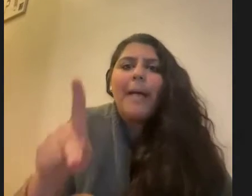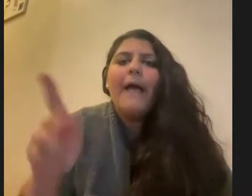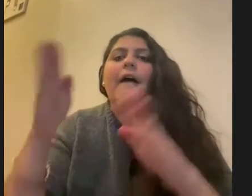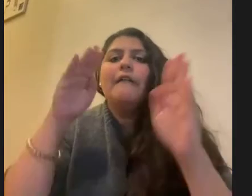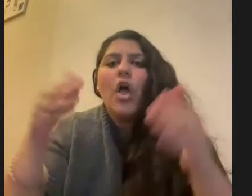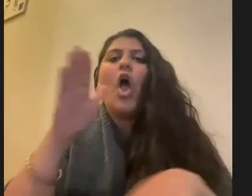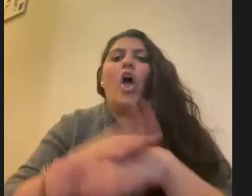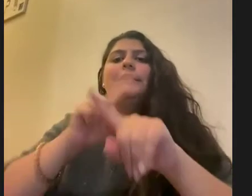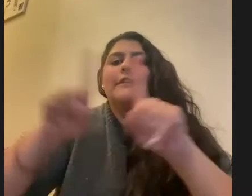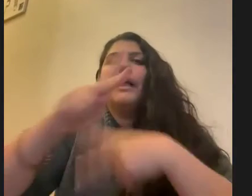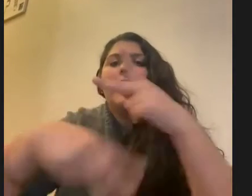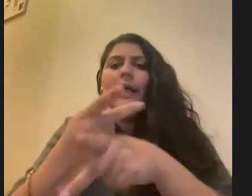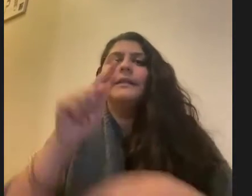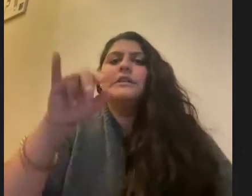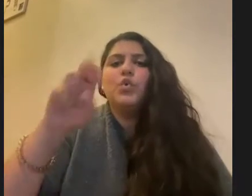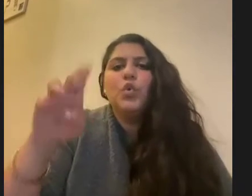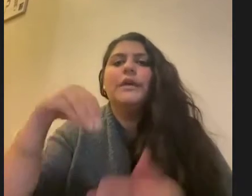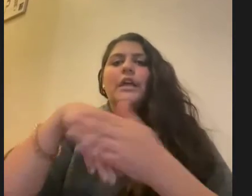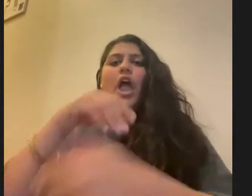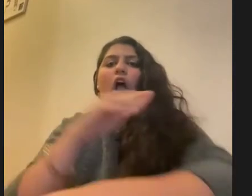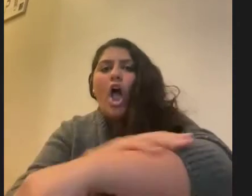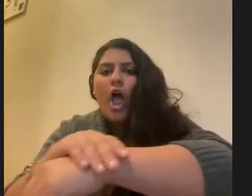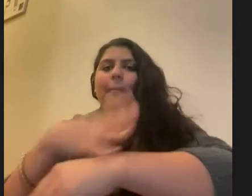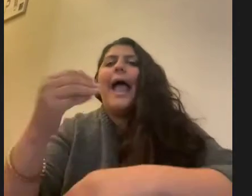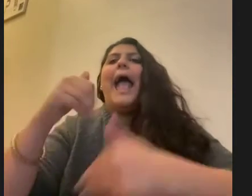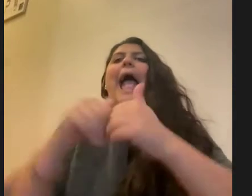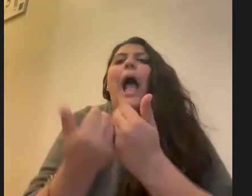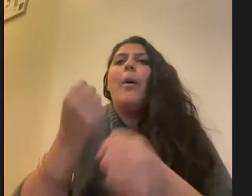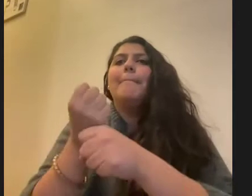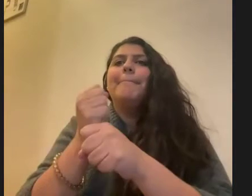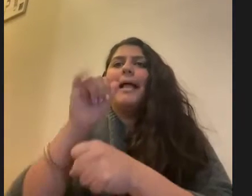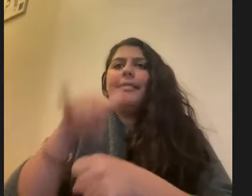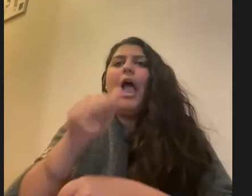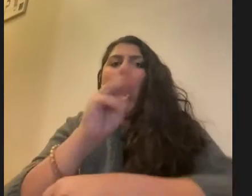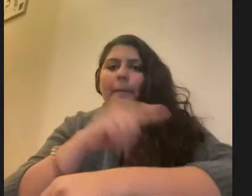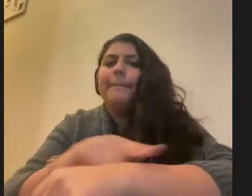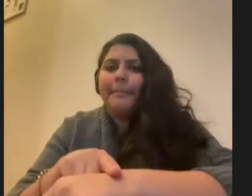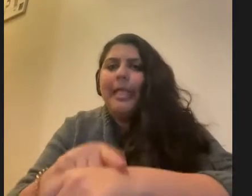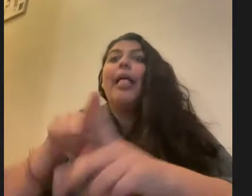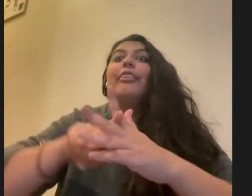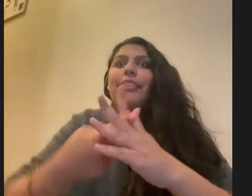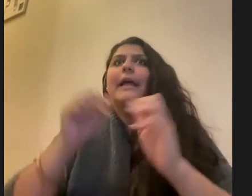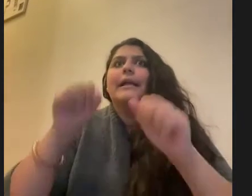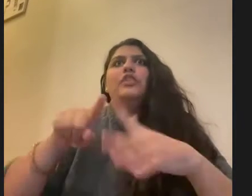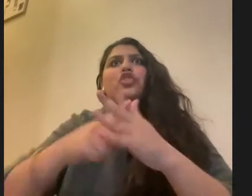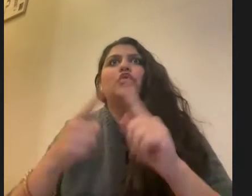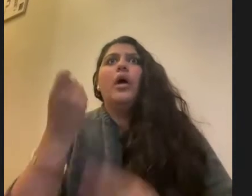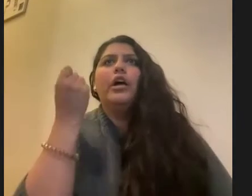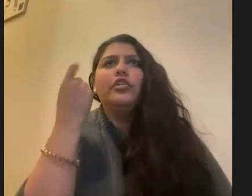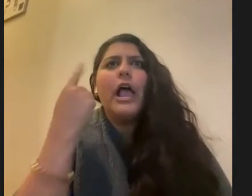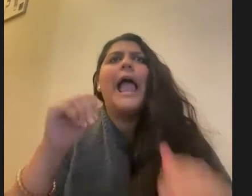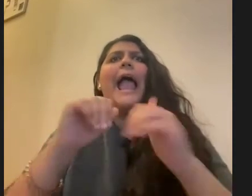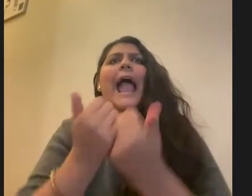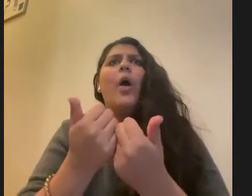of tissues in an arm and what that composition is made up of, and then they can begin to understand like how